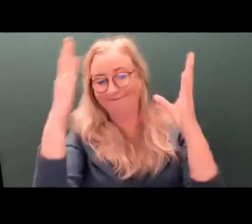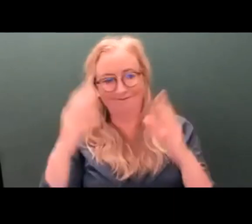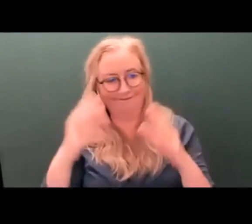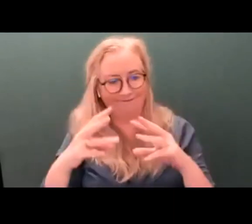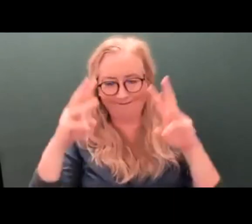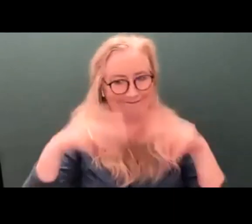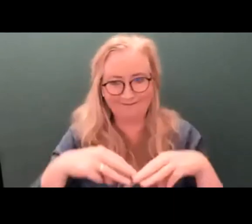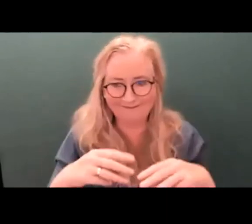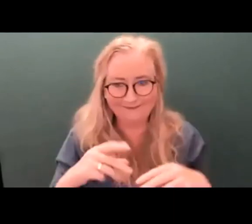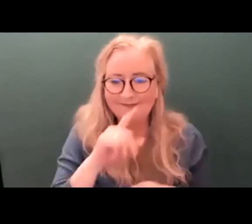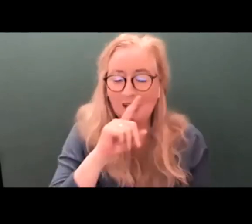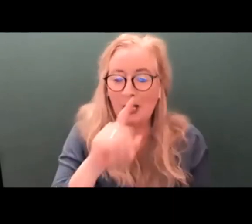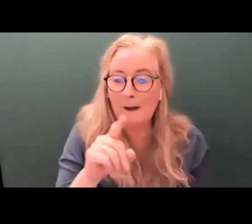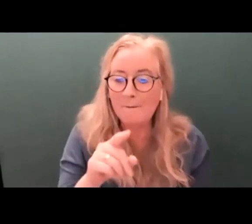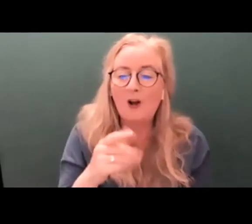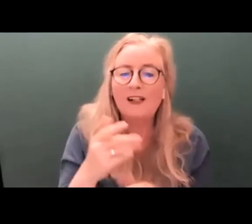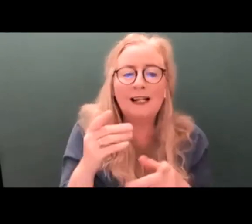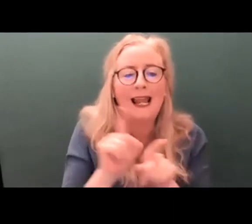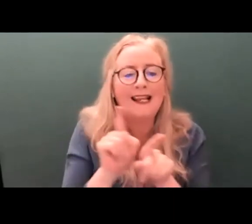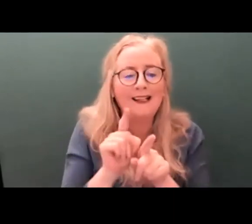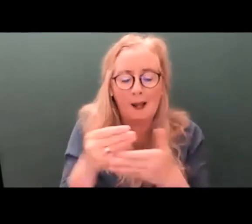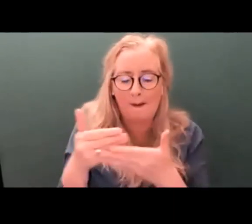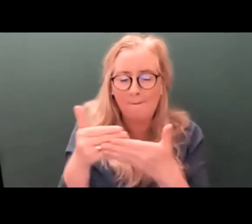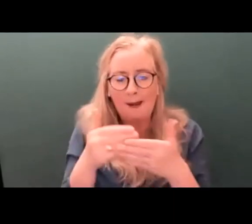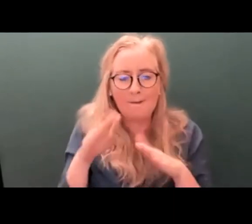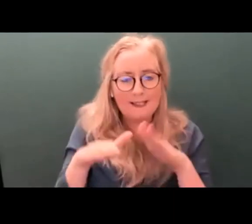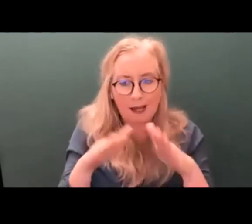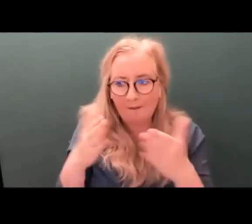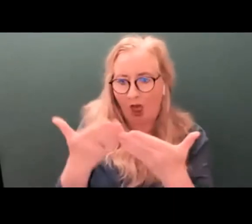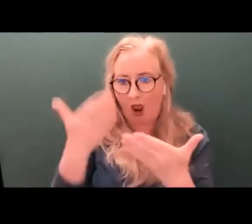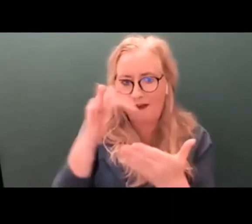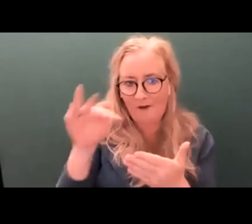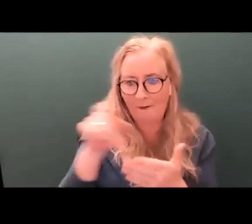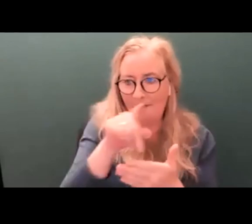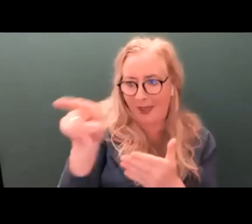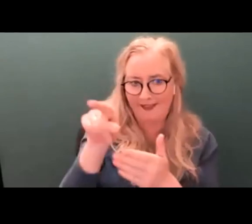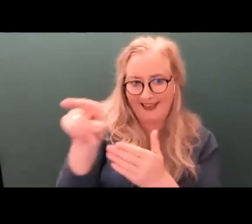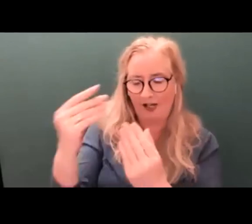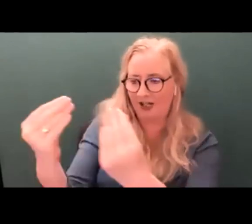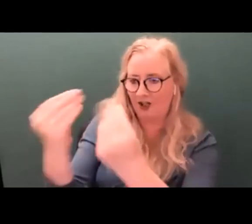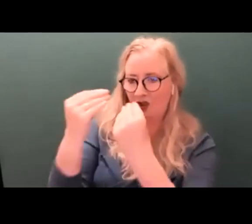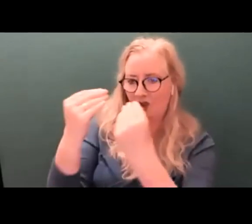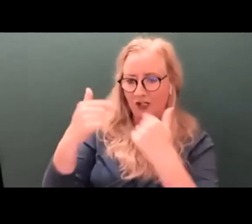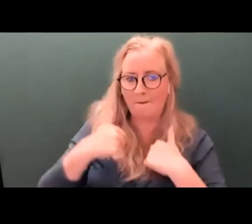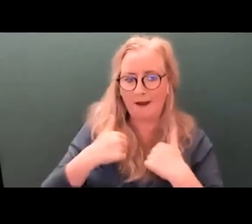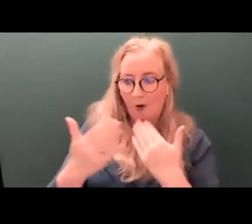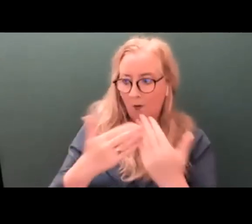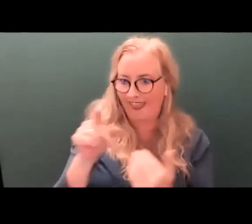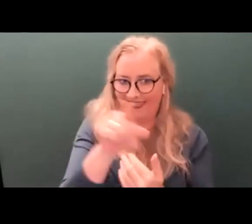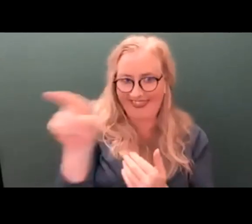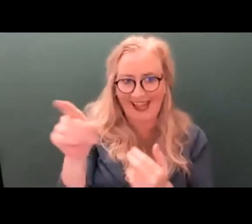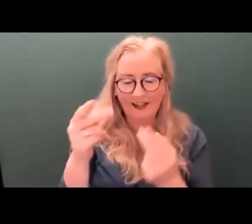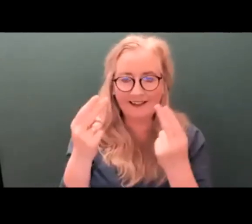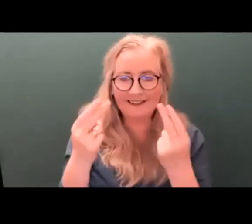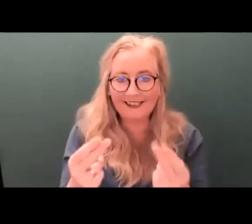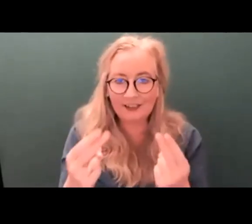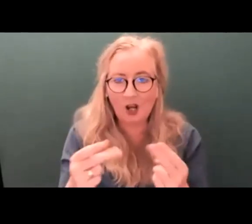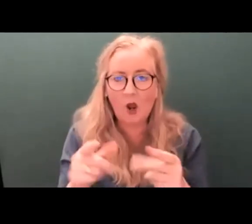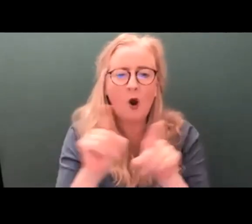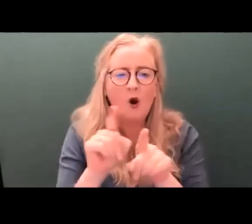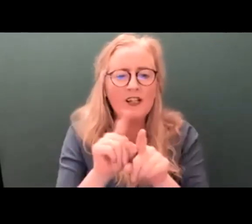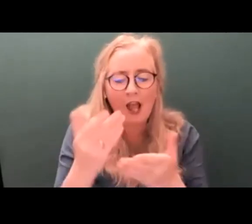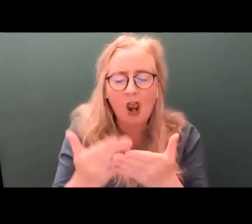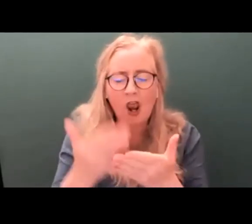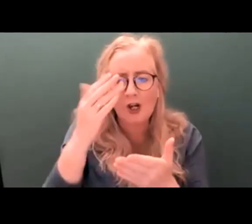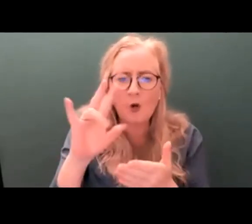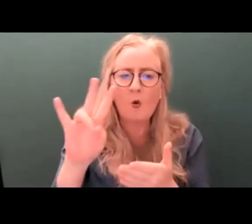it was a case of baby steps and learning from them. They taught me what they needed. I also learned very quickly